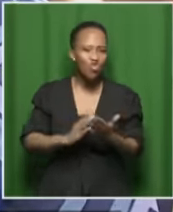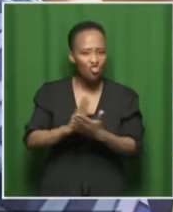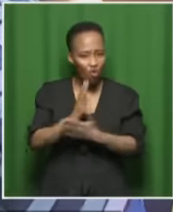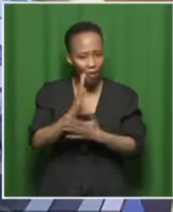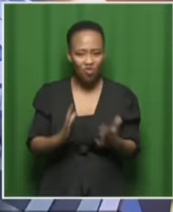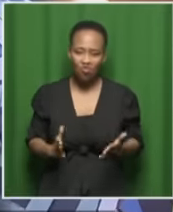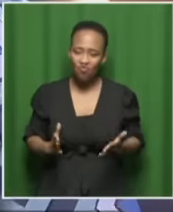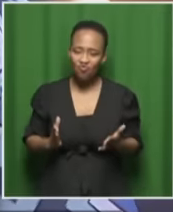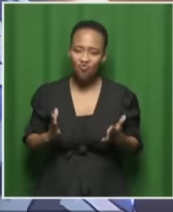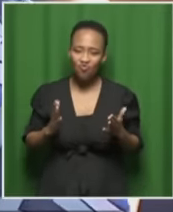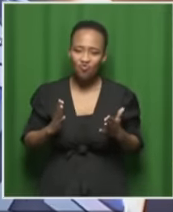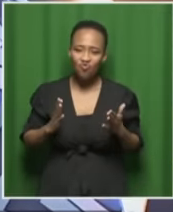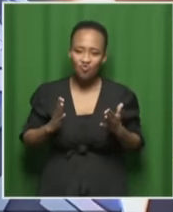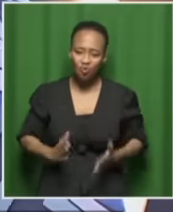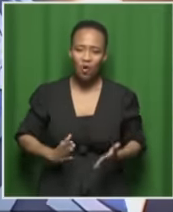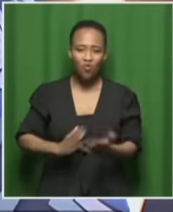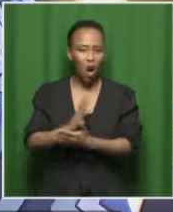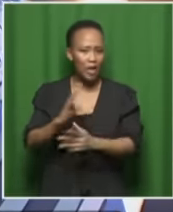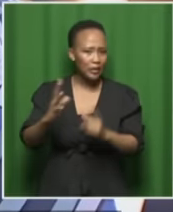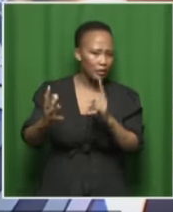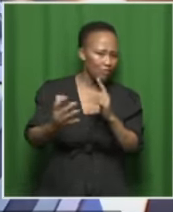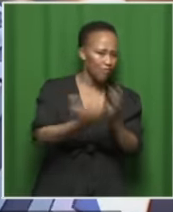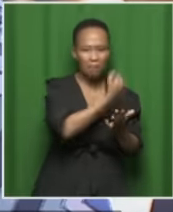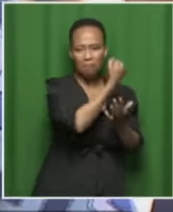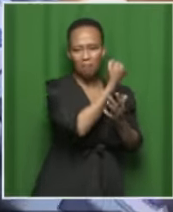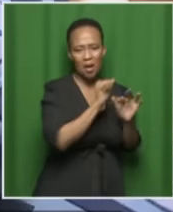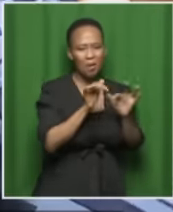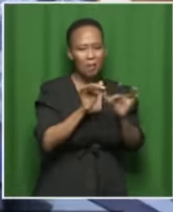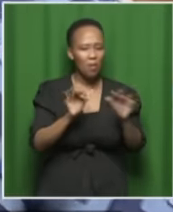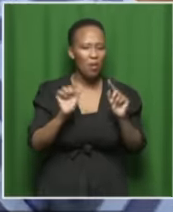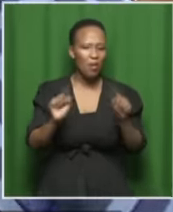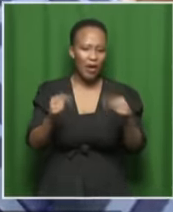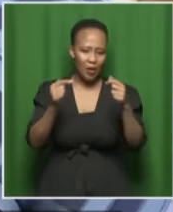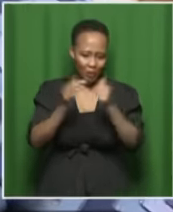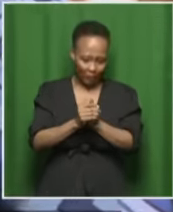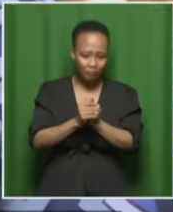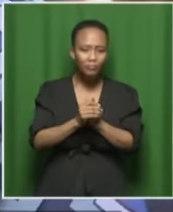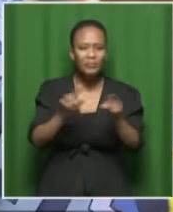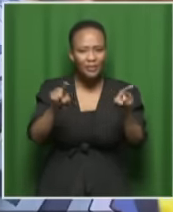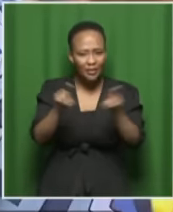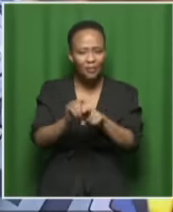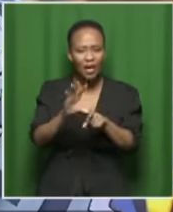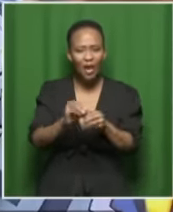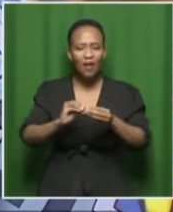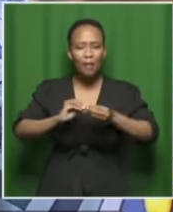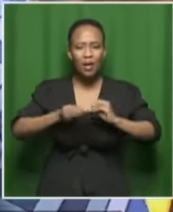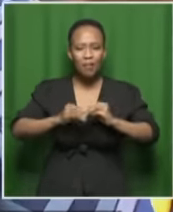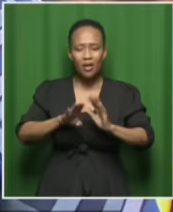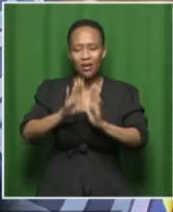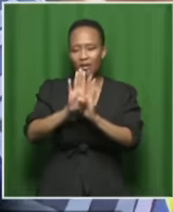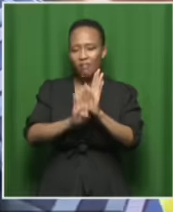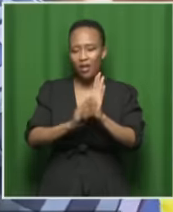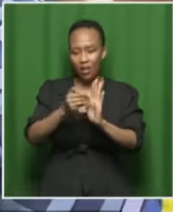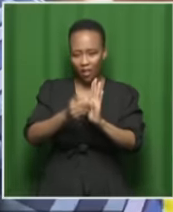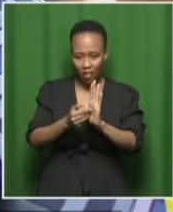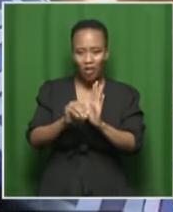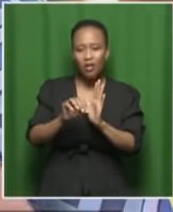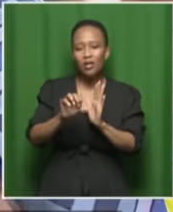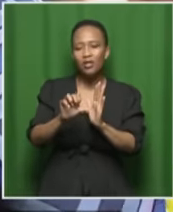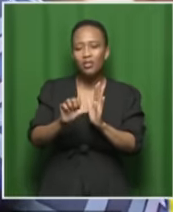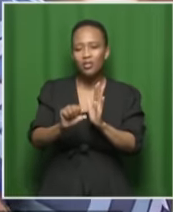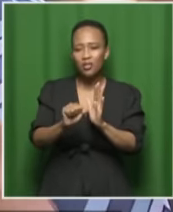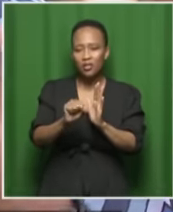got the Education Amendment Bill that is also at the doorstep of the NCOP. If